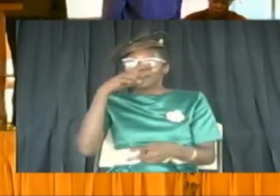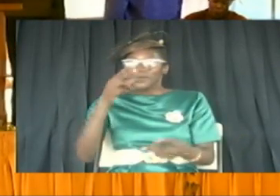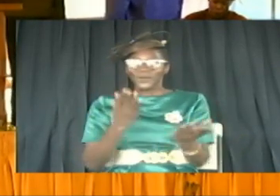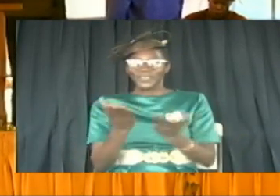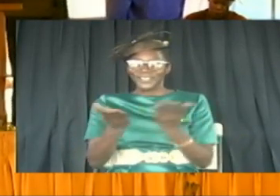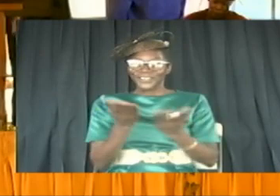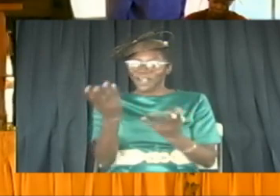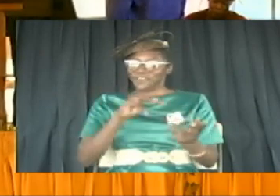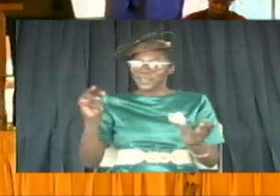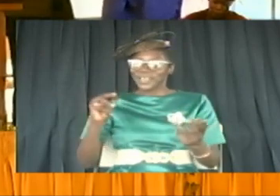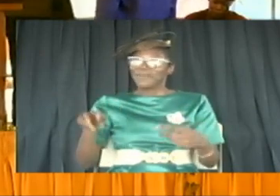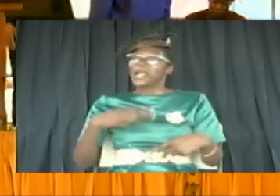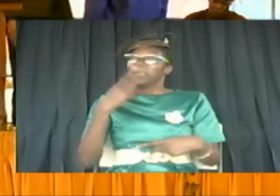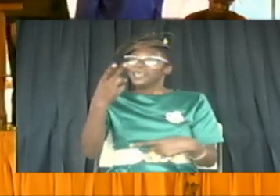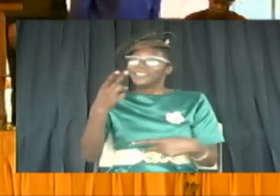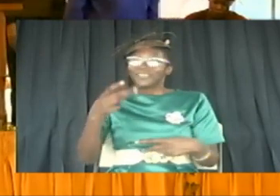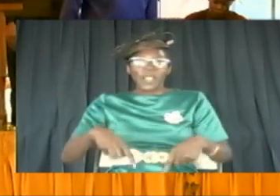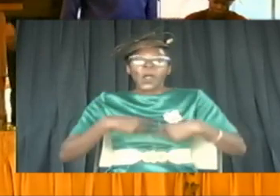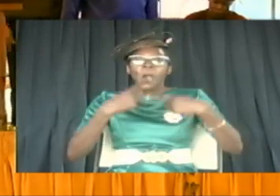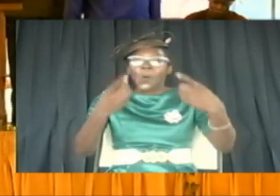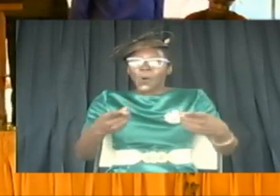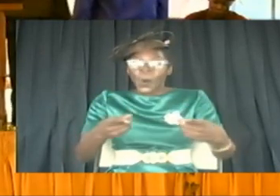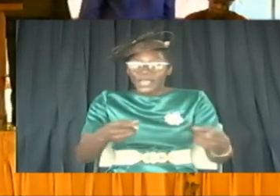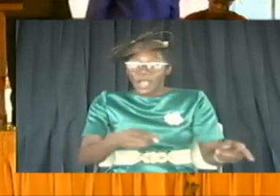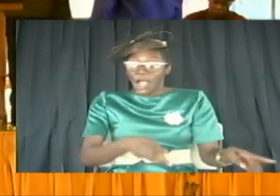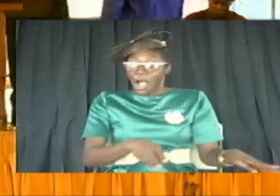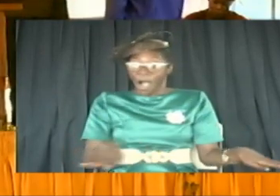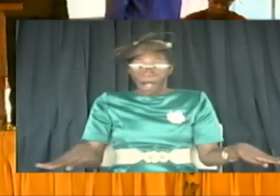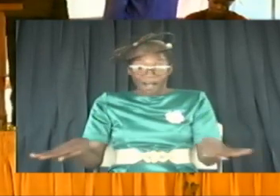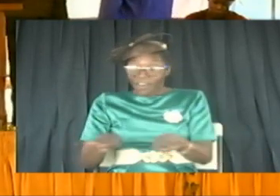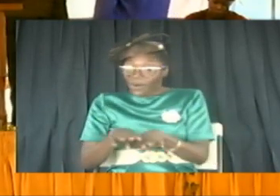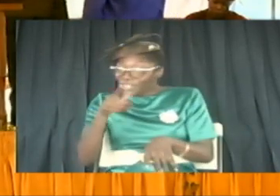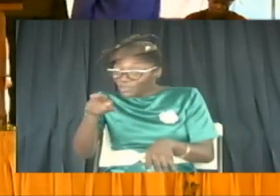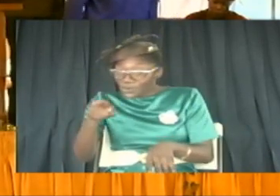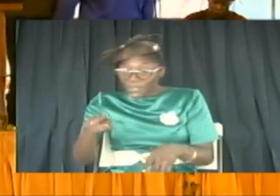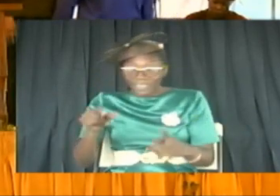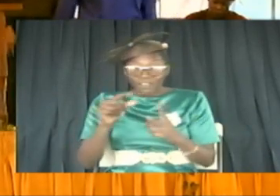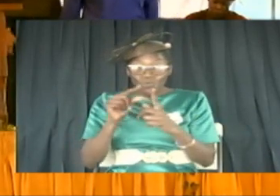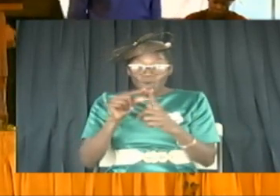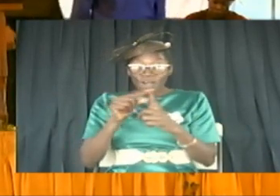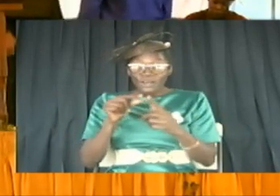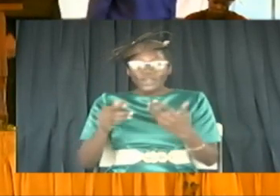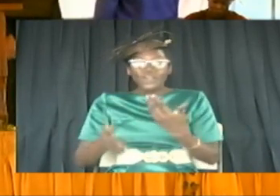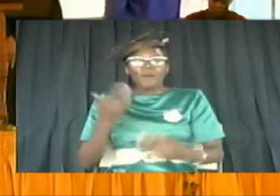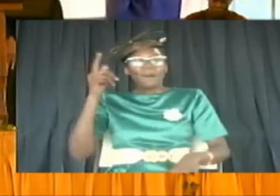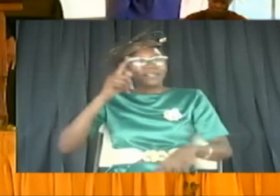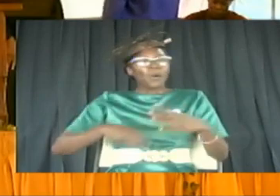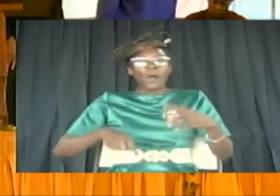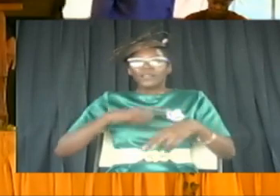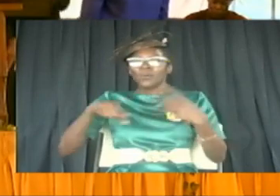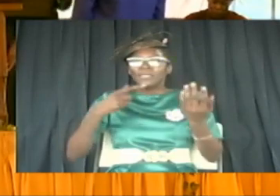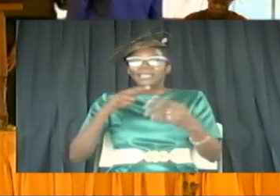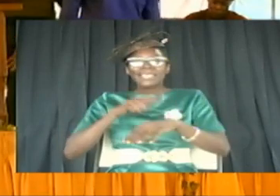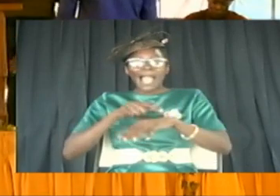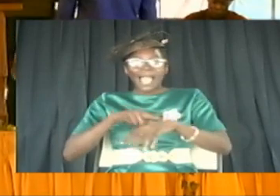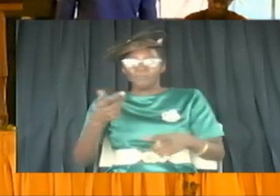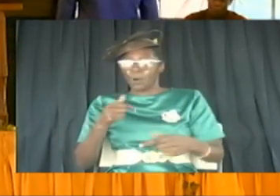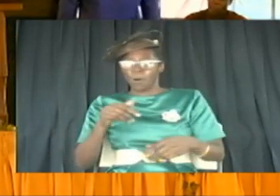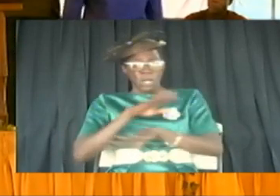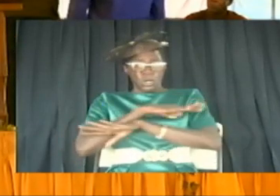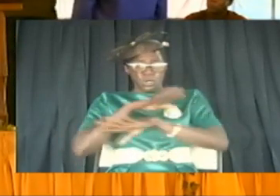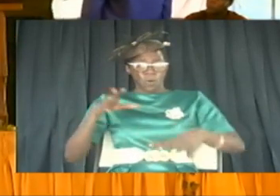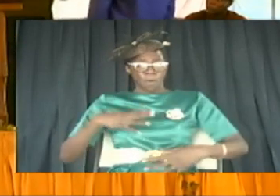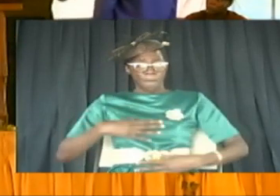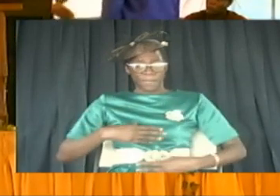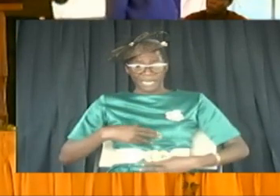see that you're going according to his words no matter what, when the time comes, nobody can move God's favor from you. If